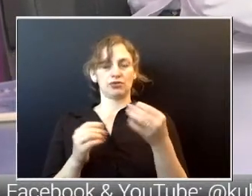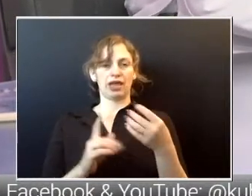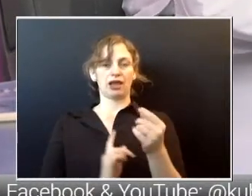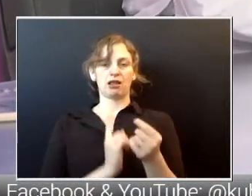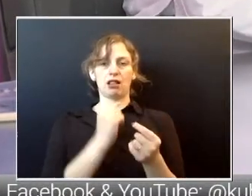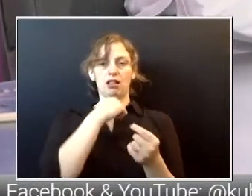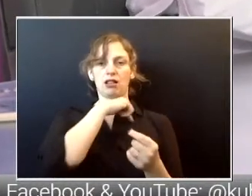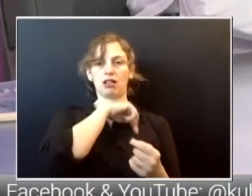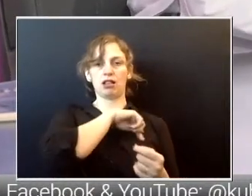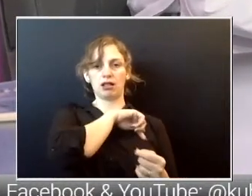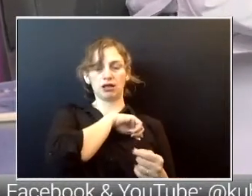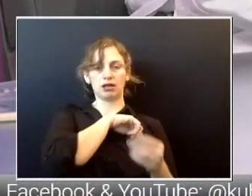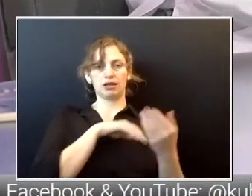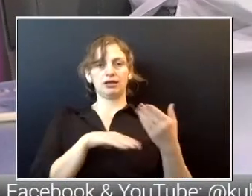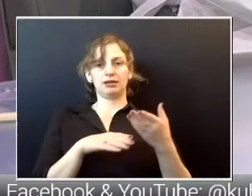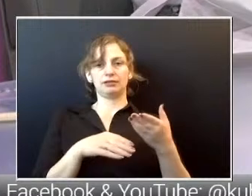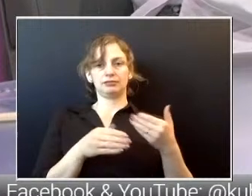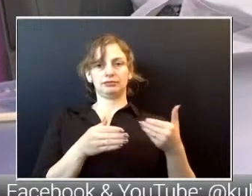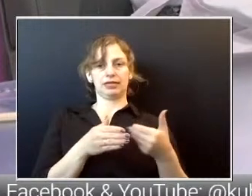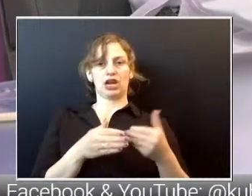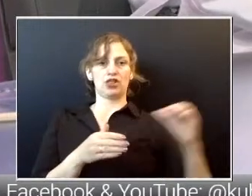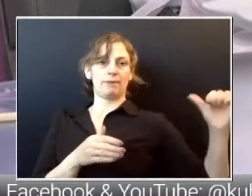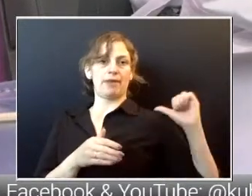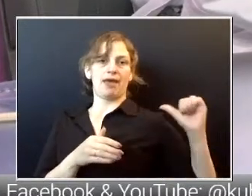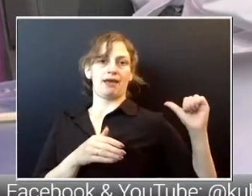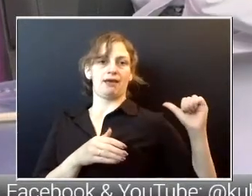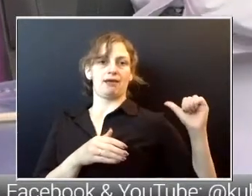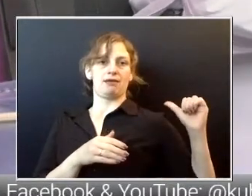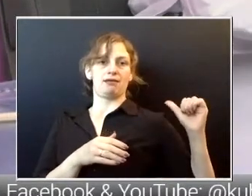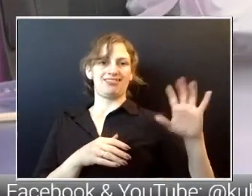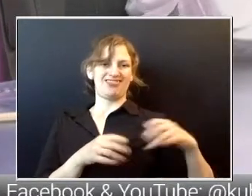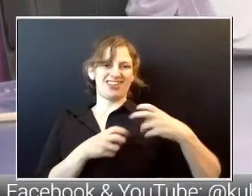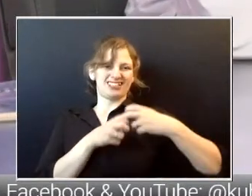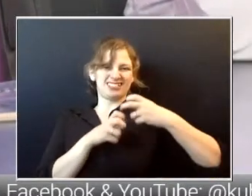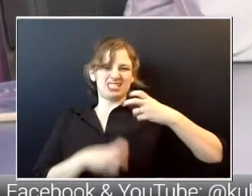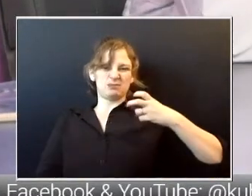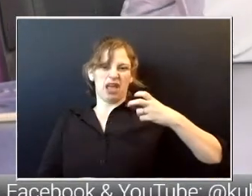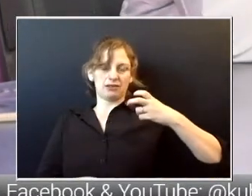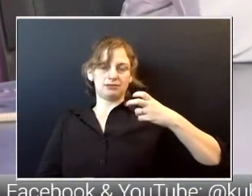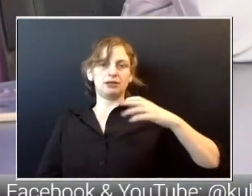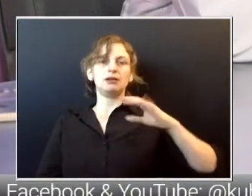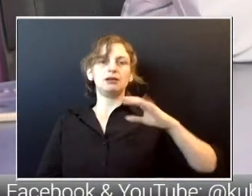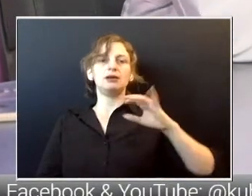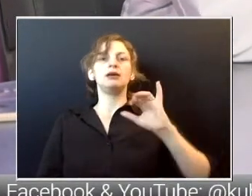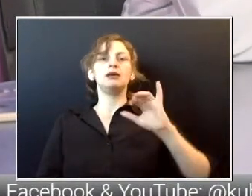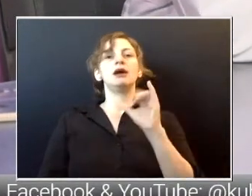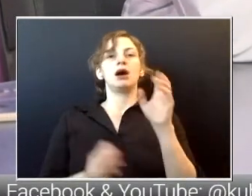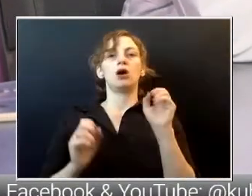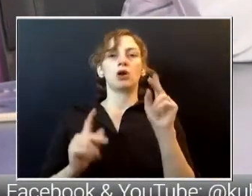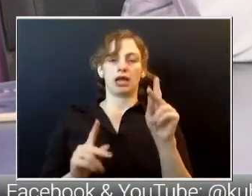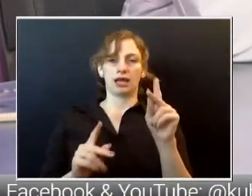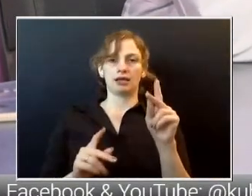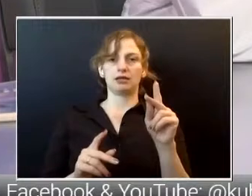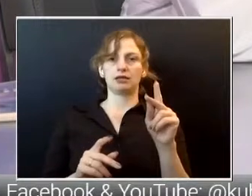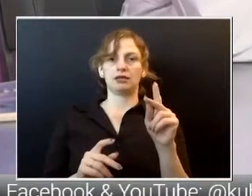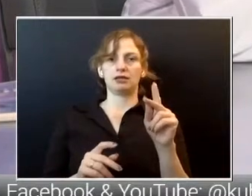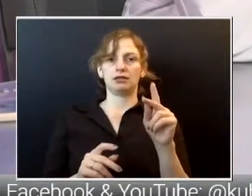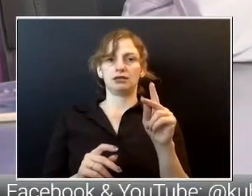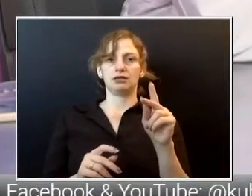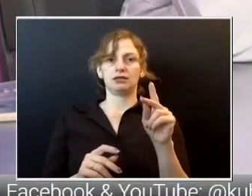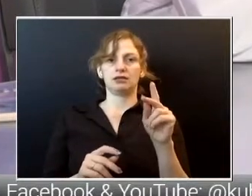is the back, and there's the spine. Okay, so we're kind of looking, if we were to look like through her feet.